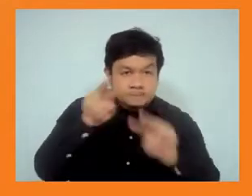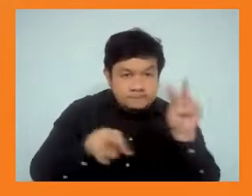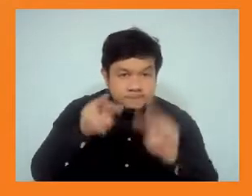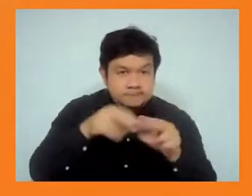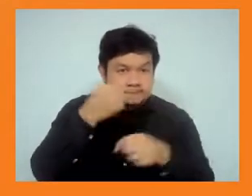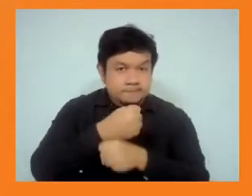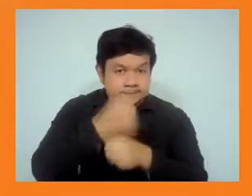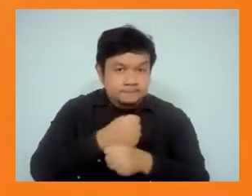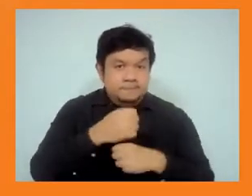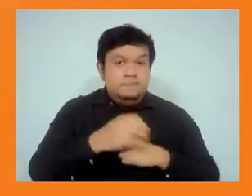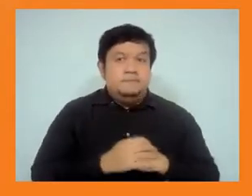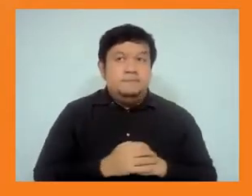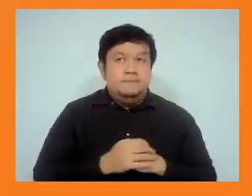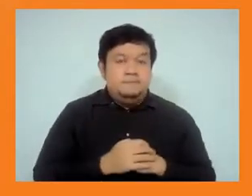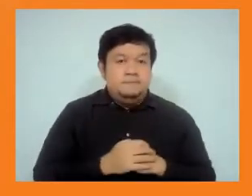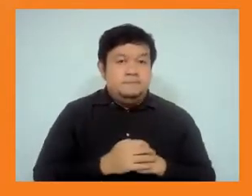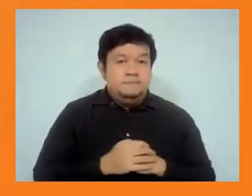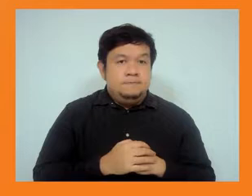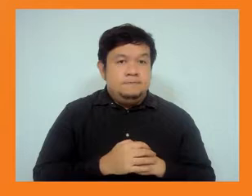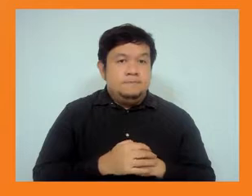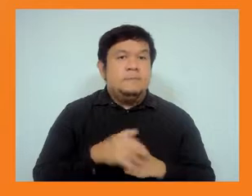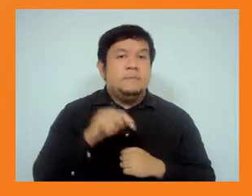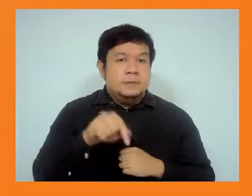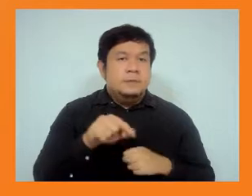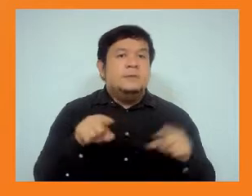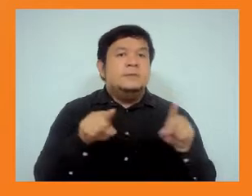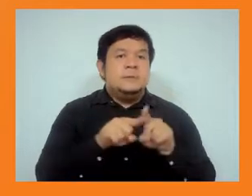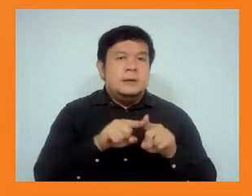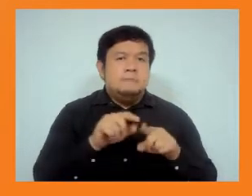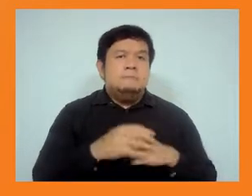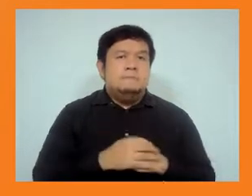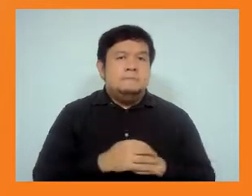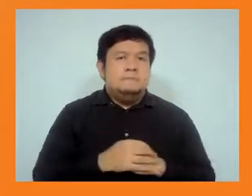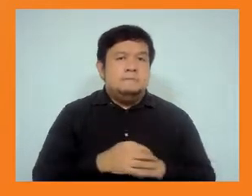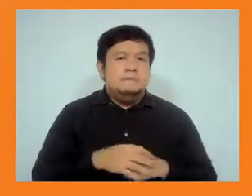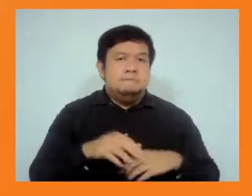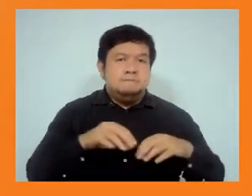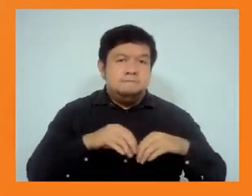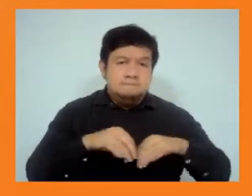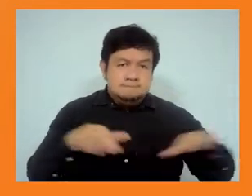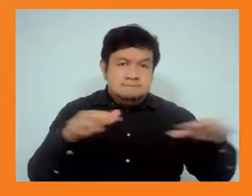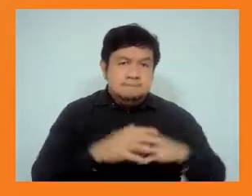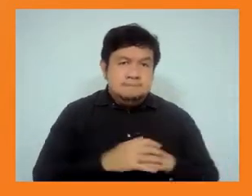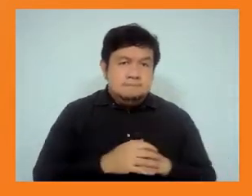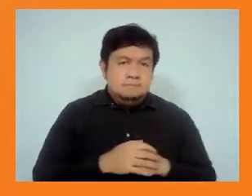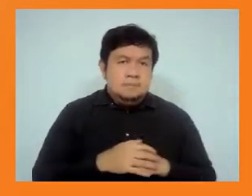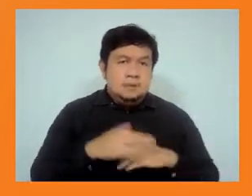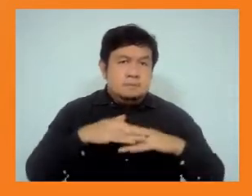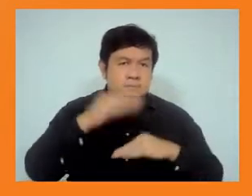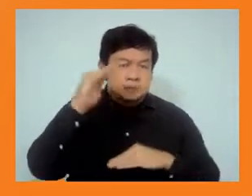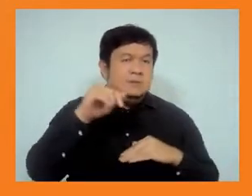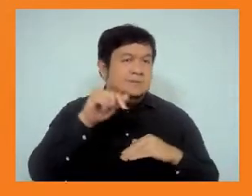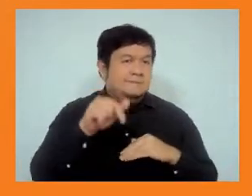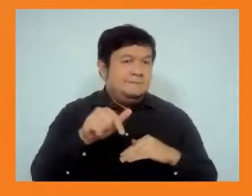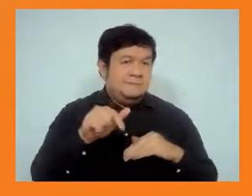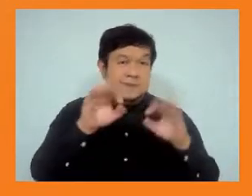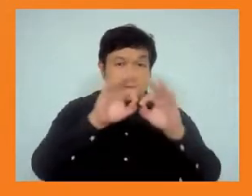need to consider in this framework. Now, we've been working for some time on the policy update, and we've